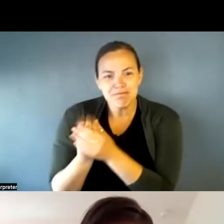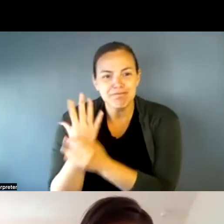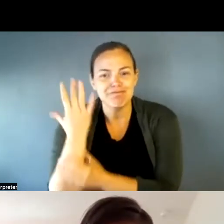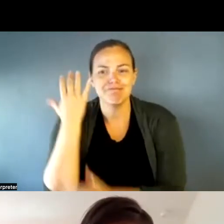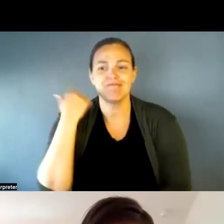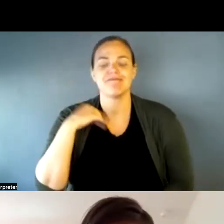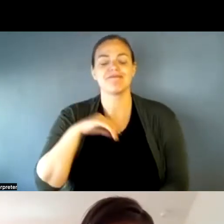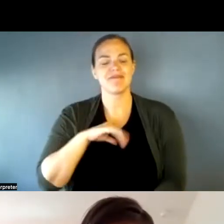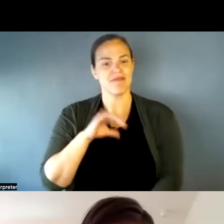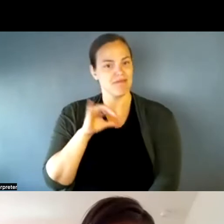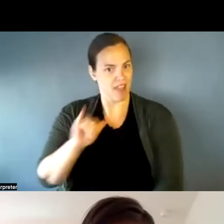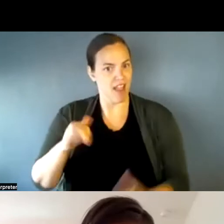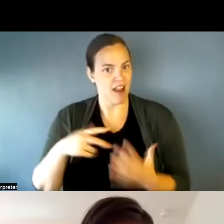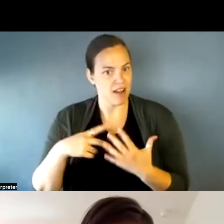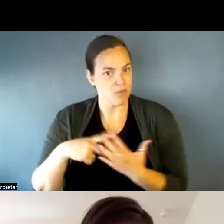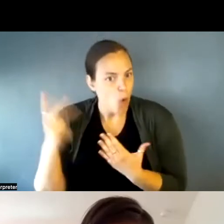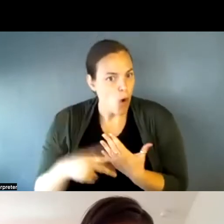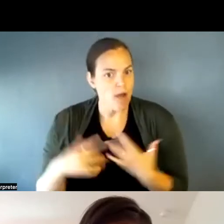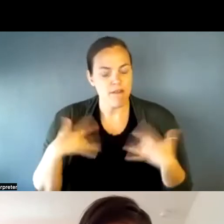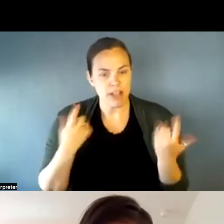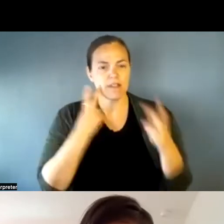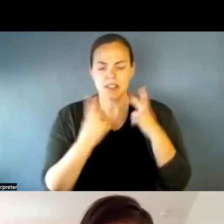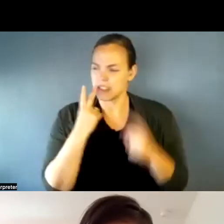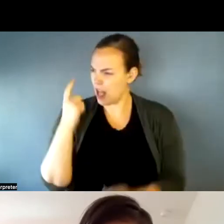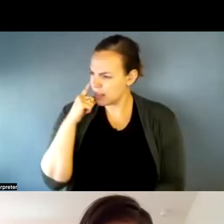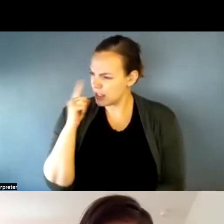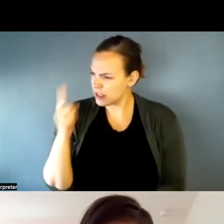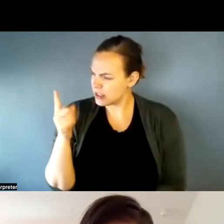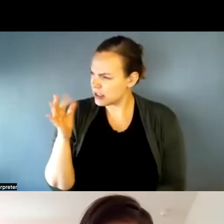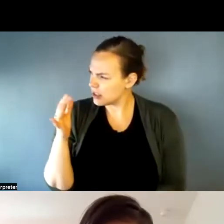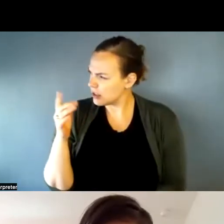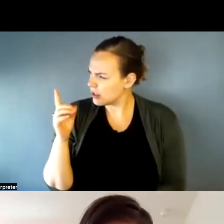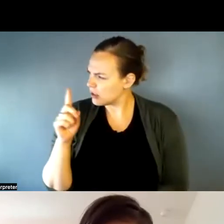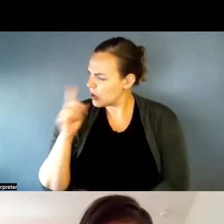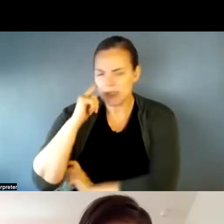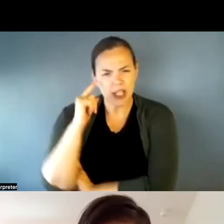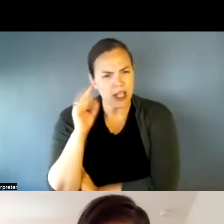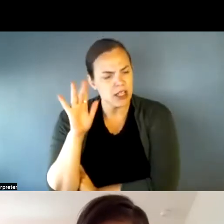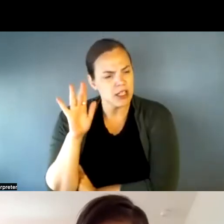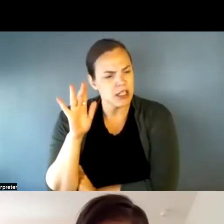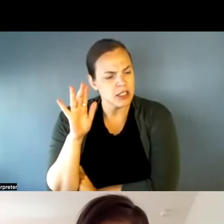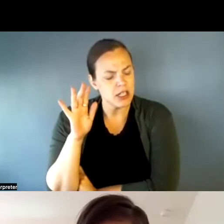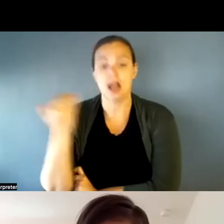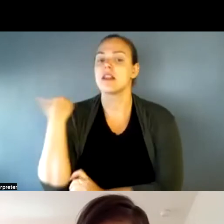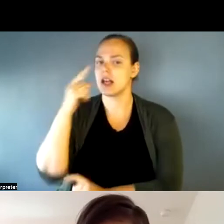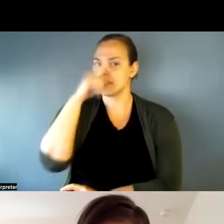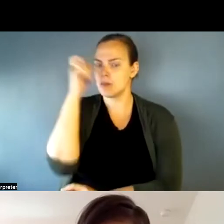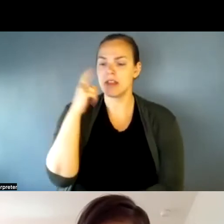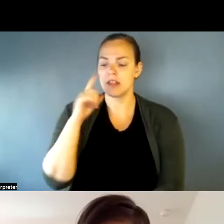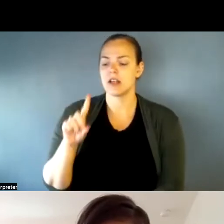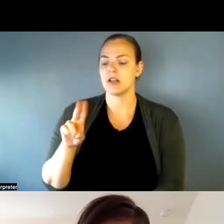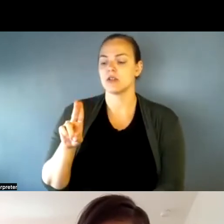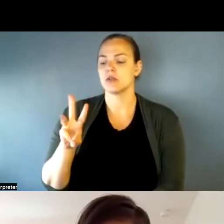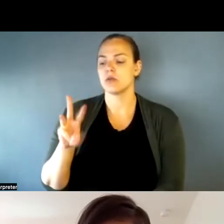I've seen that at I think it was the Seattle, I think the last summer, I think it was the Duwamish